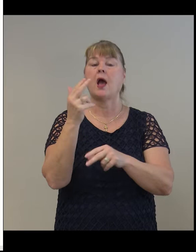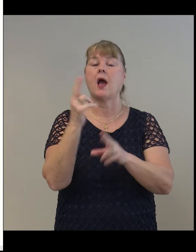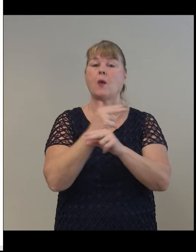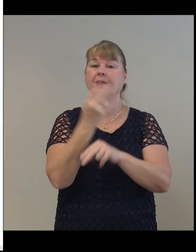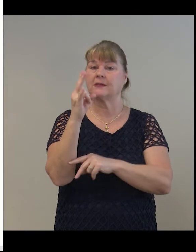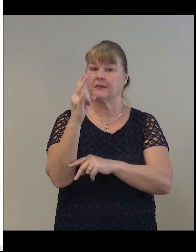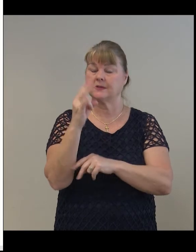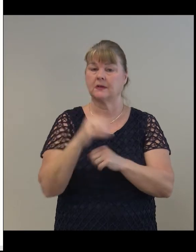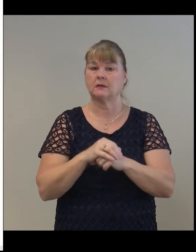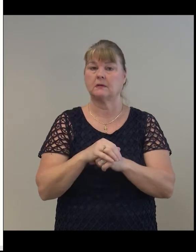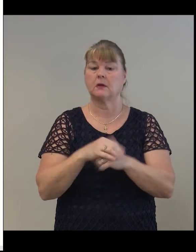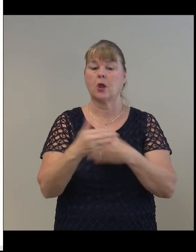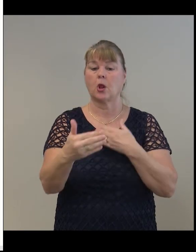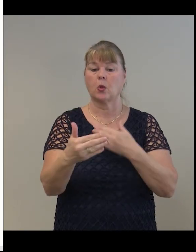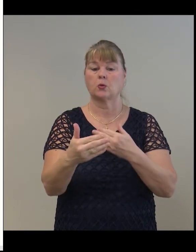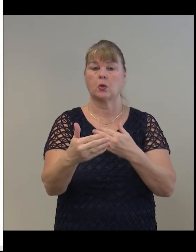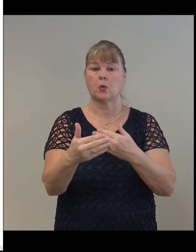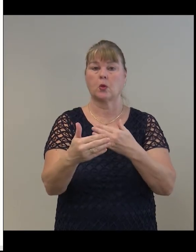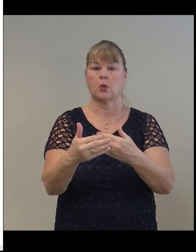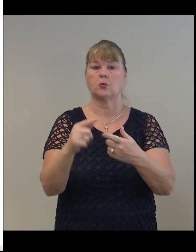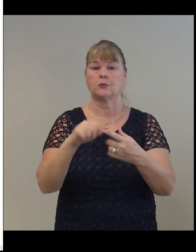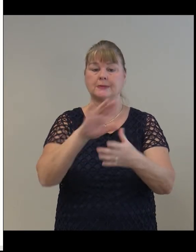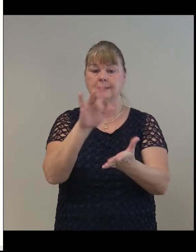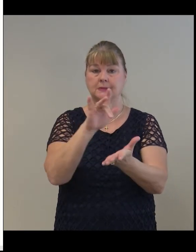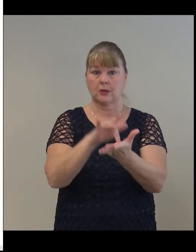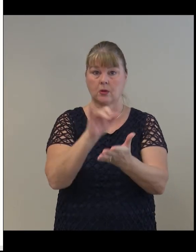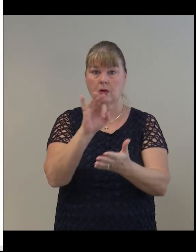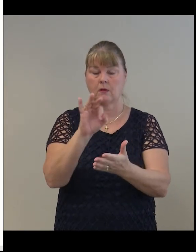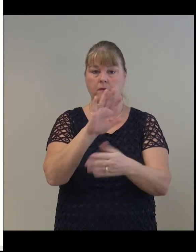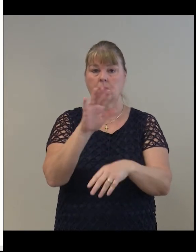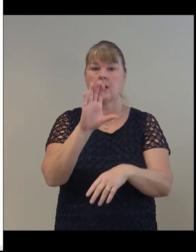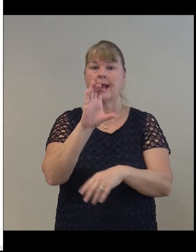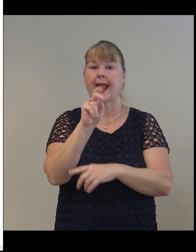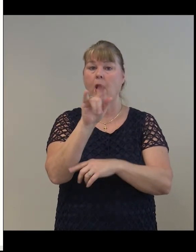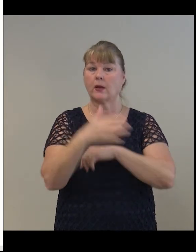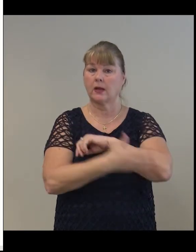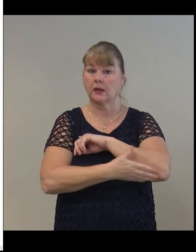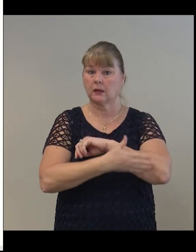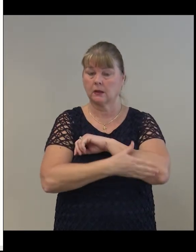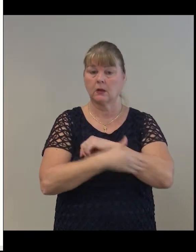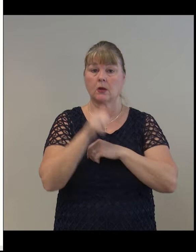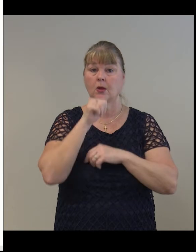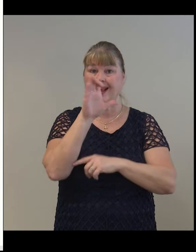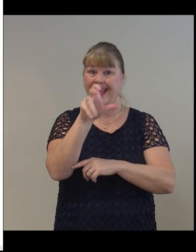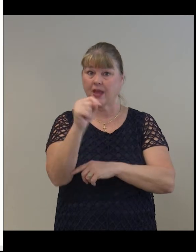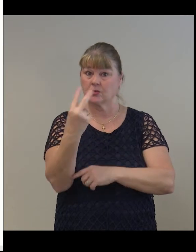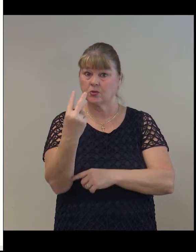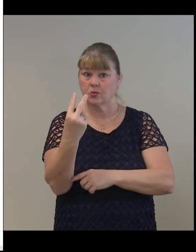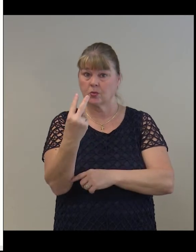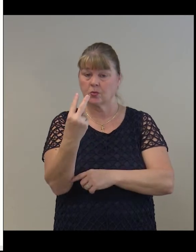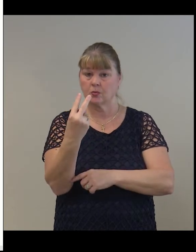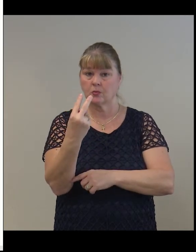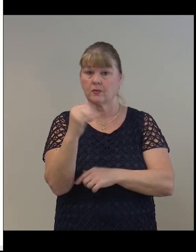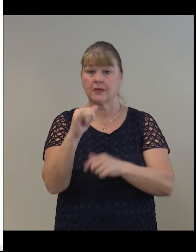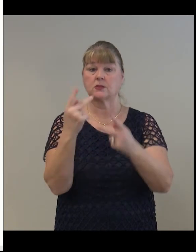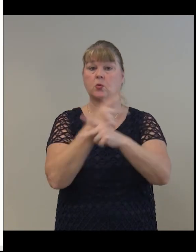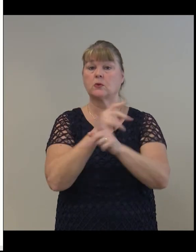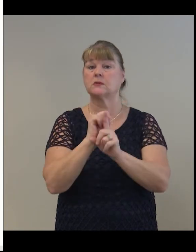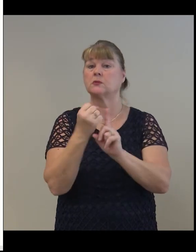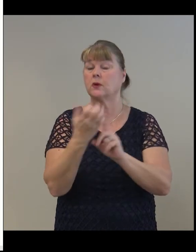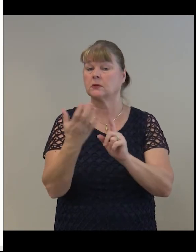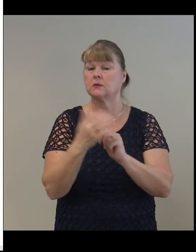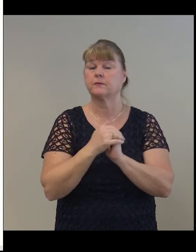county. That's only a Category 2 worst case scenario. Let's take it a step further to that Category 3.